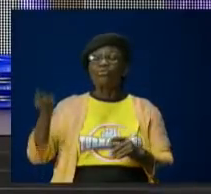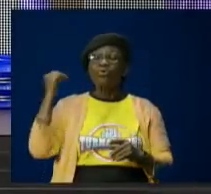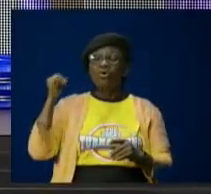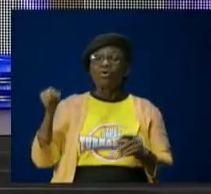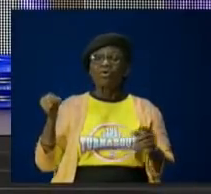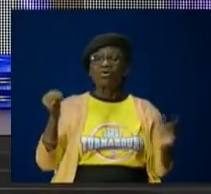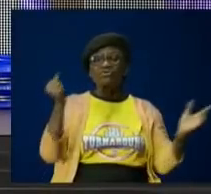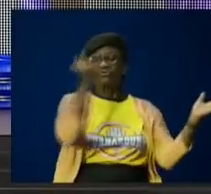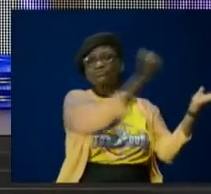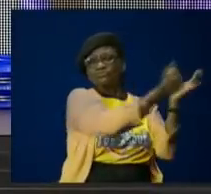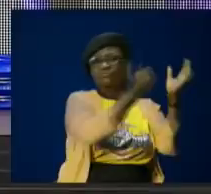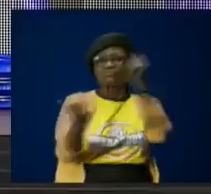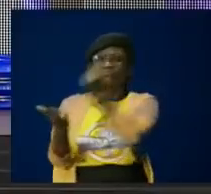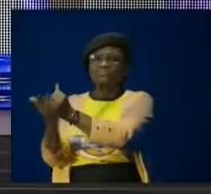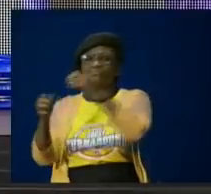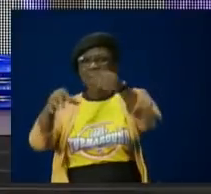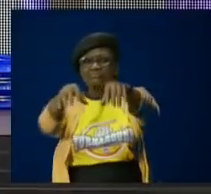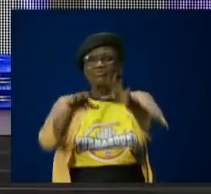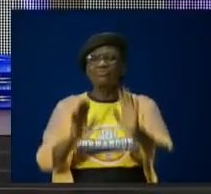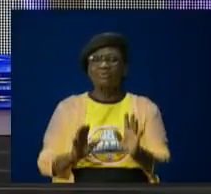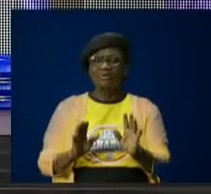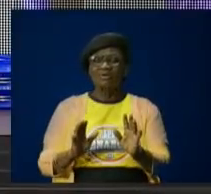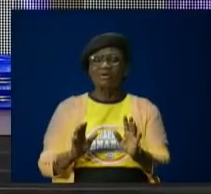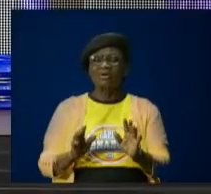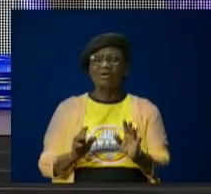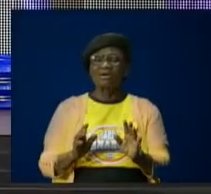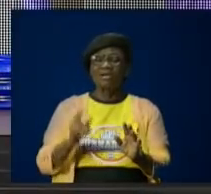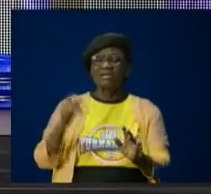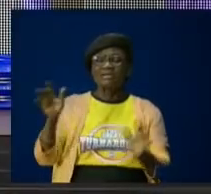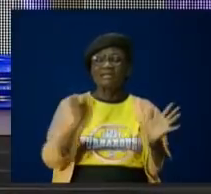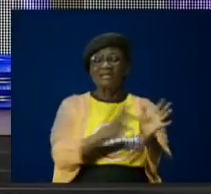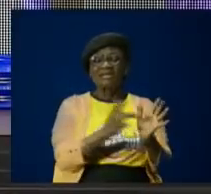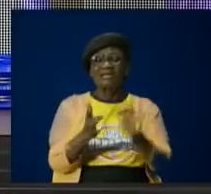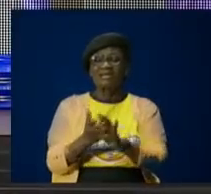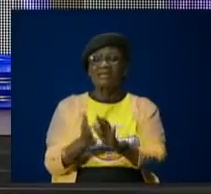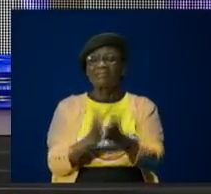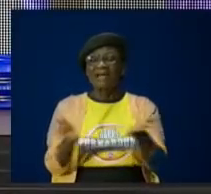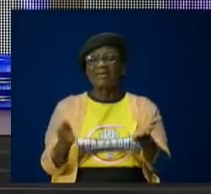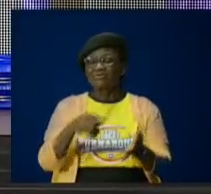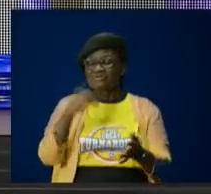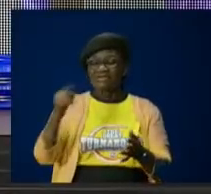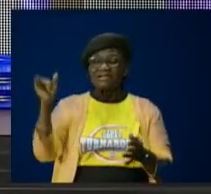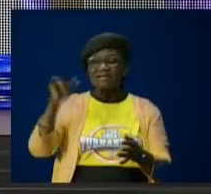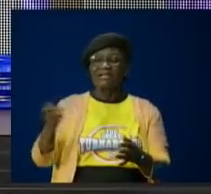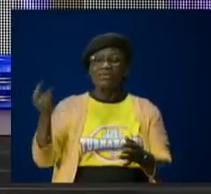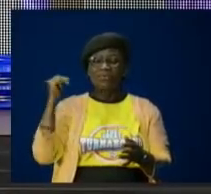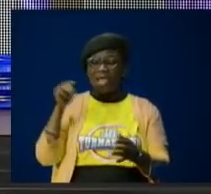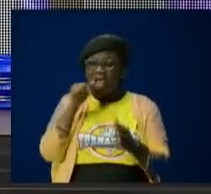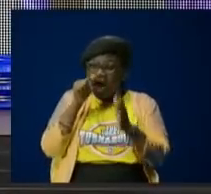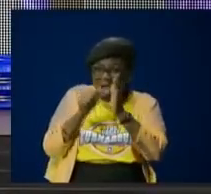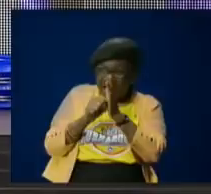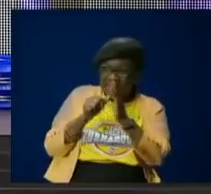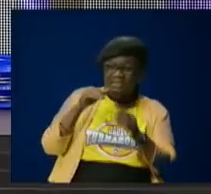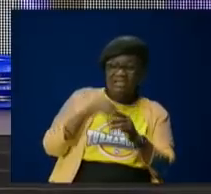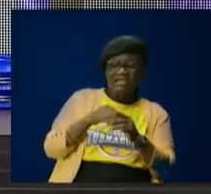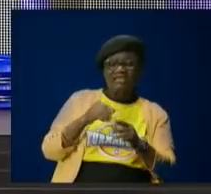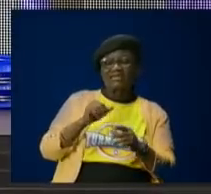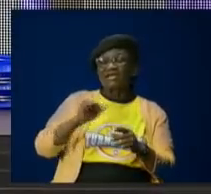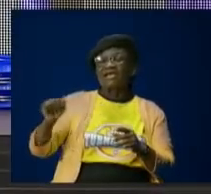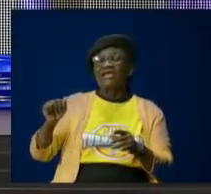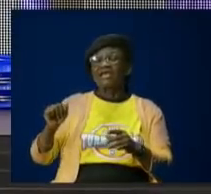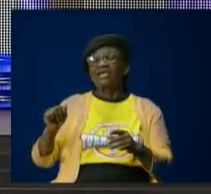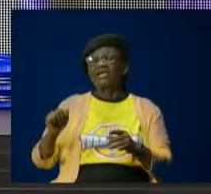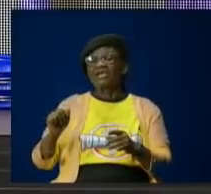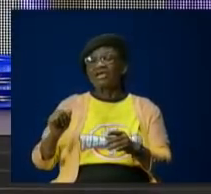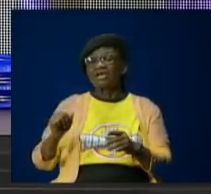As a matter of fact, the Bible said they were hiding in a room with all doors shut for fear of the